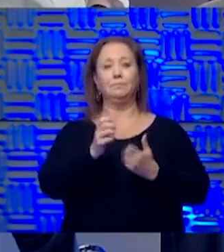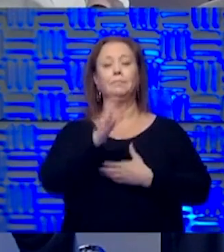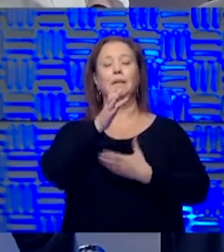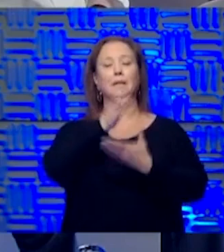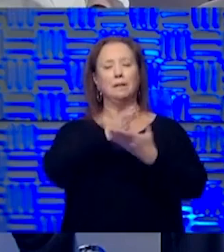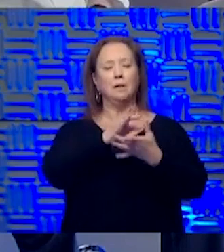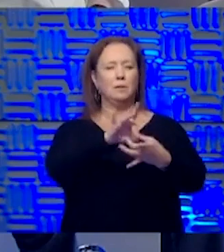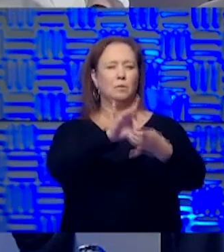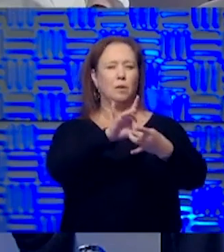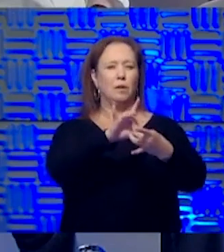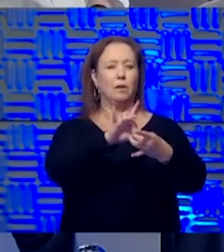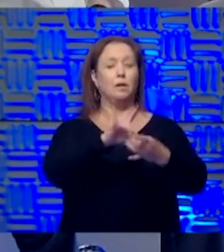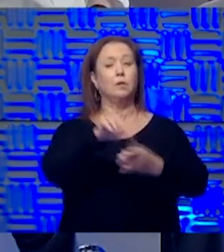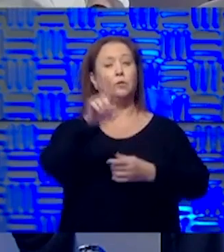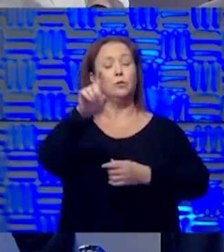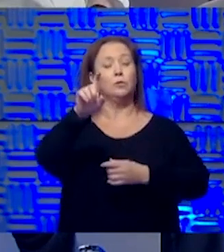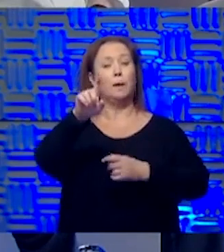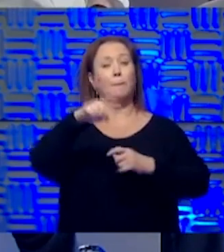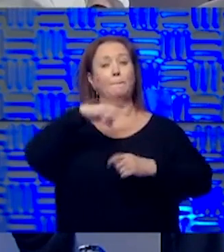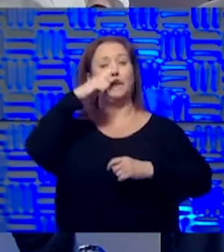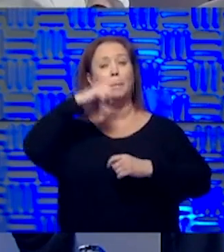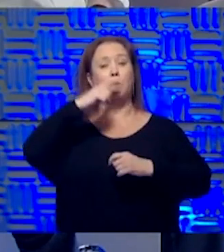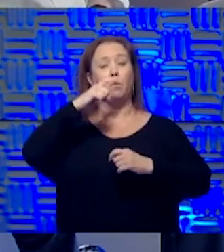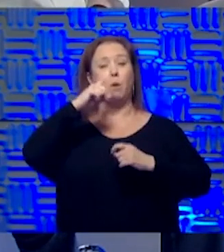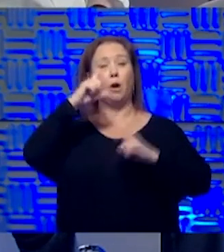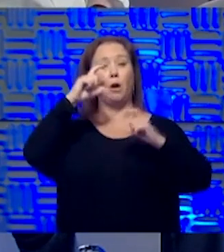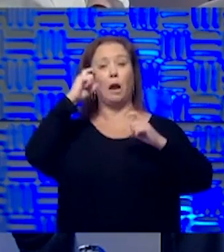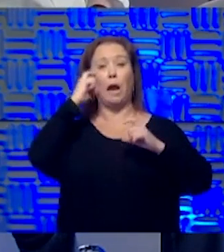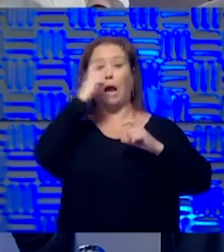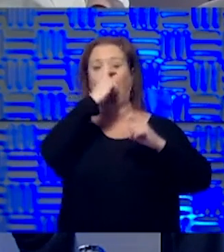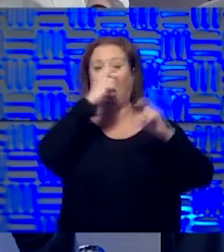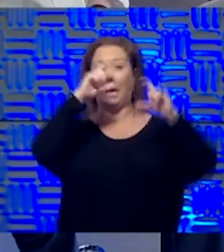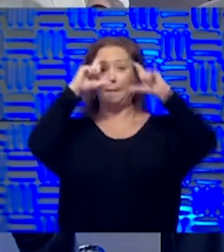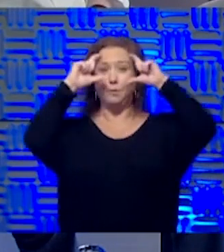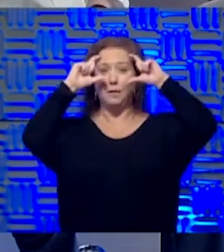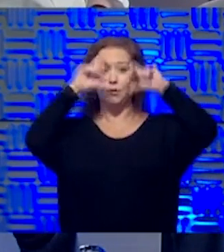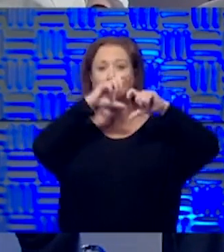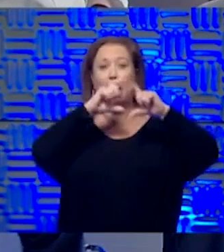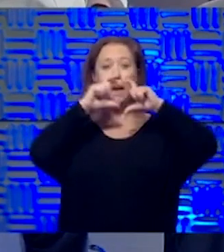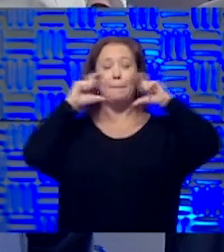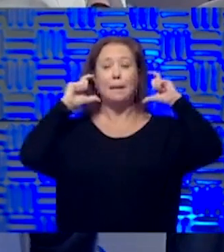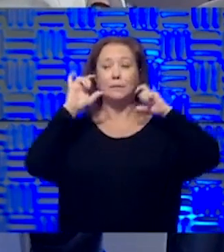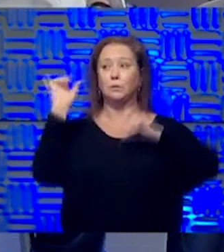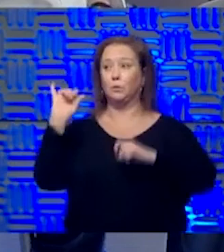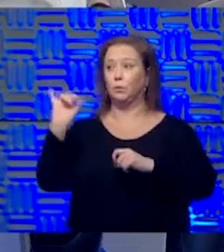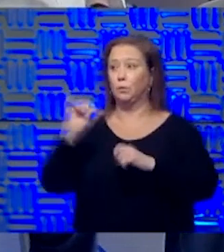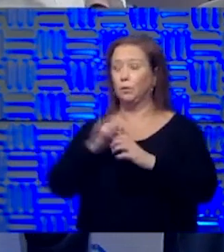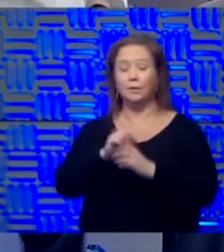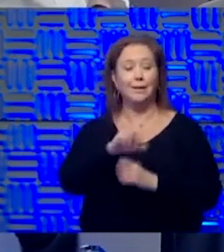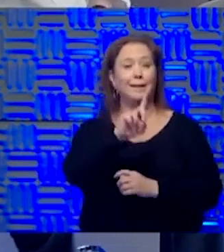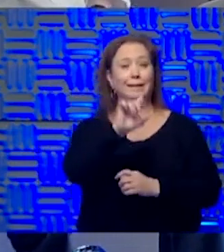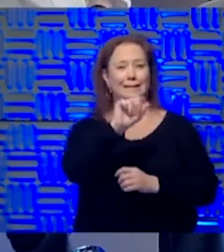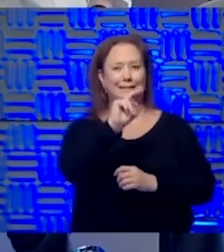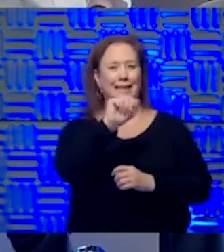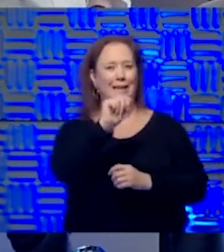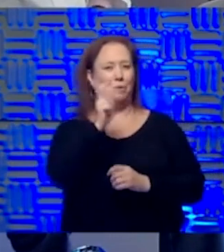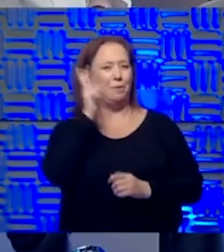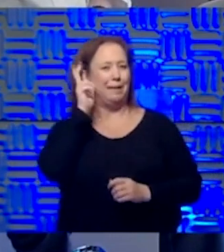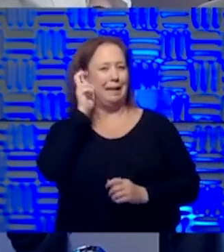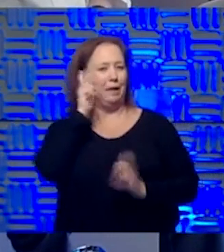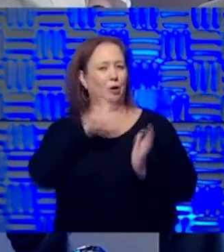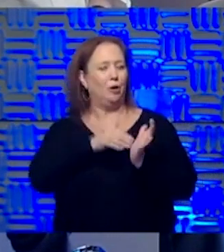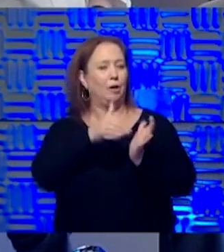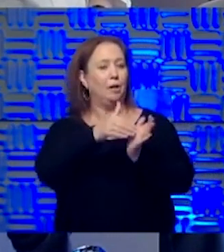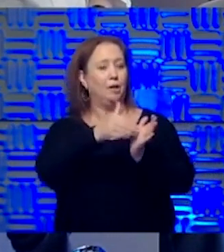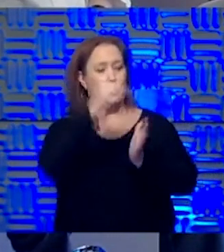related. Should the public wear eye protection and a mask? So Dana, that's the question we've been hearing a little bit from time to